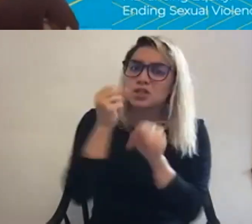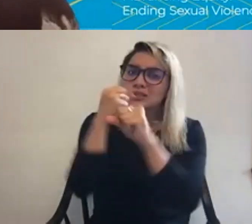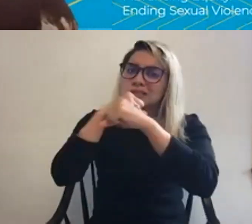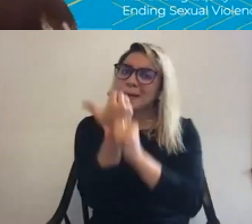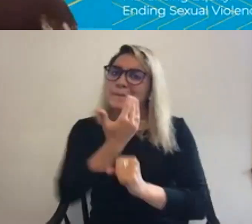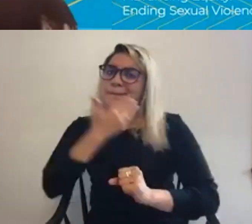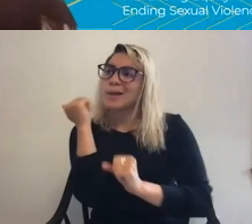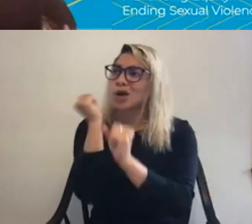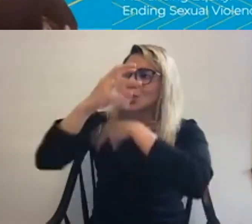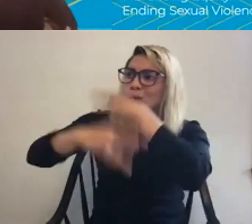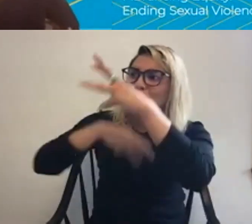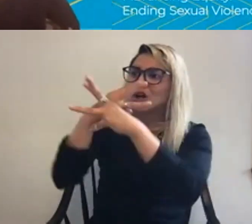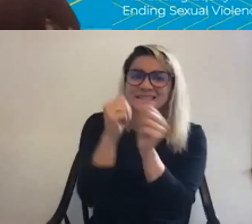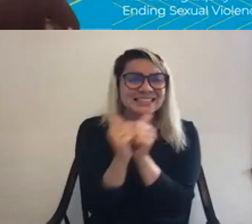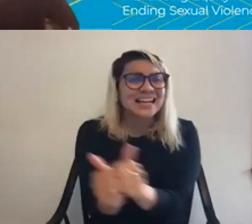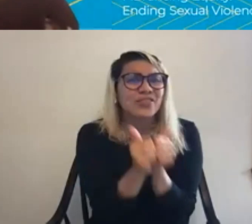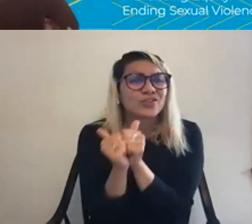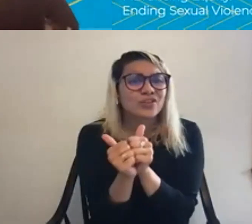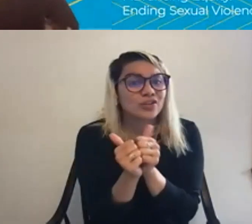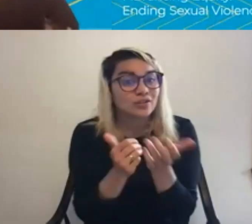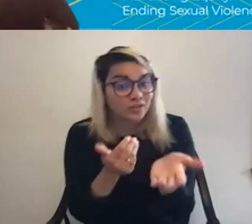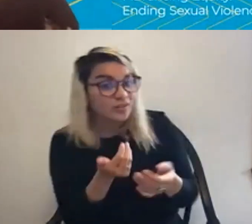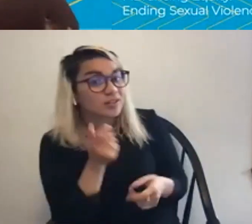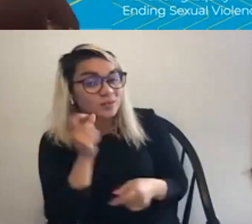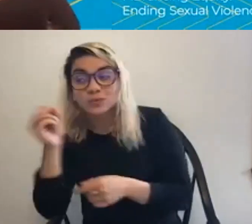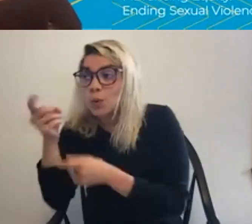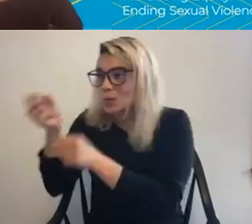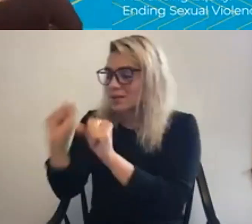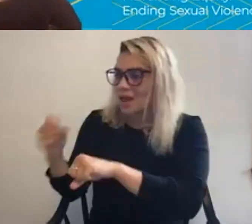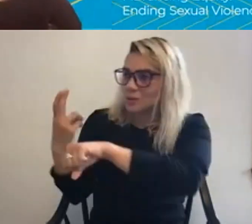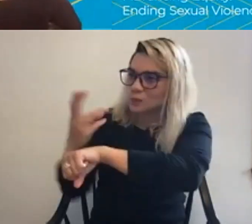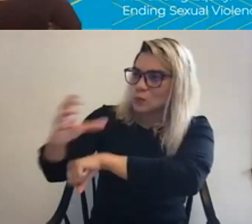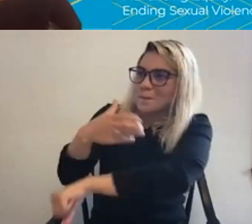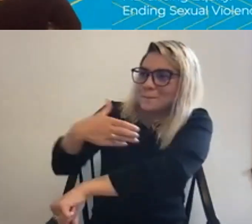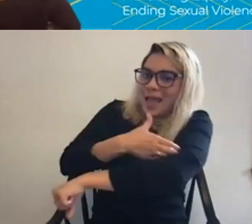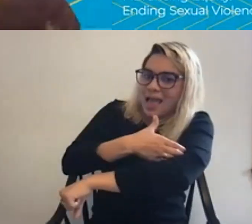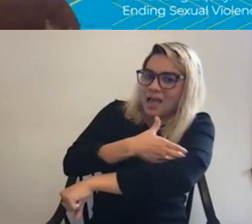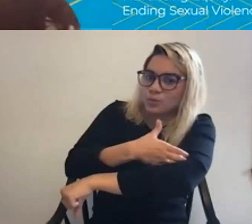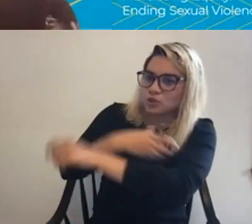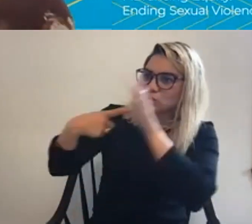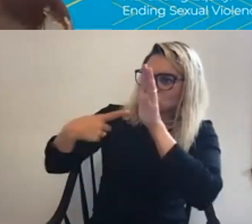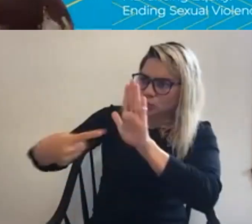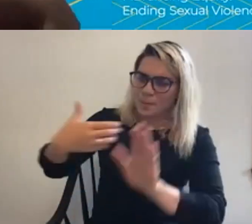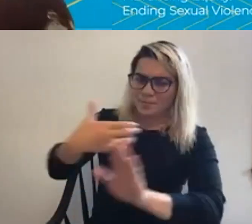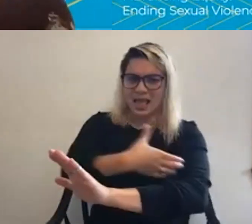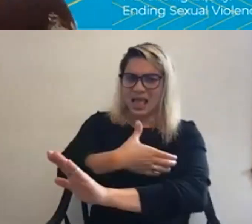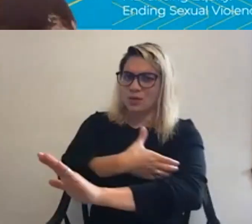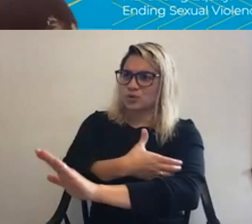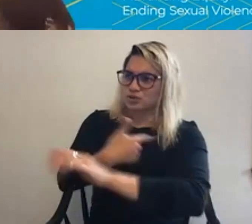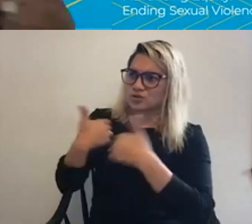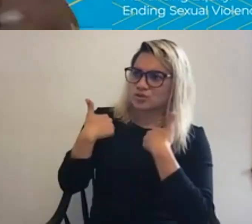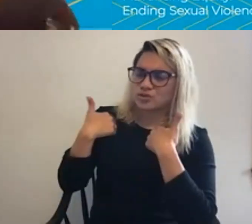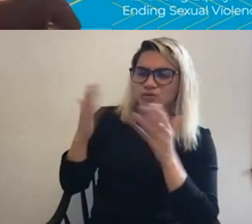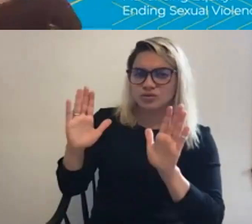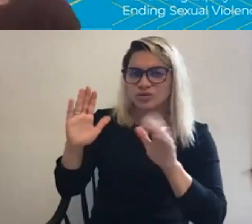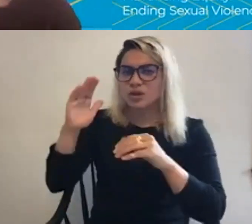Awesome. So you get to stand in your power of being able to really lead something that could not just change the world that you're in,